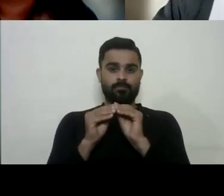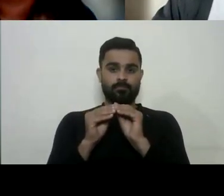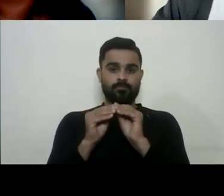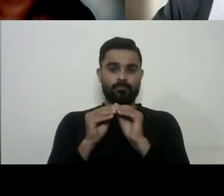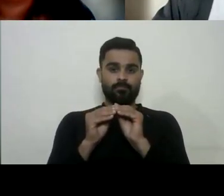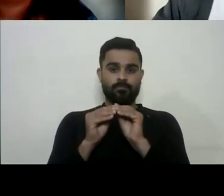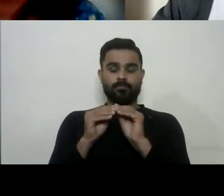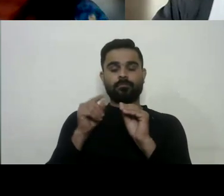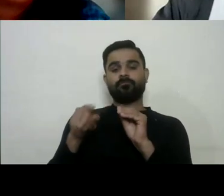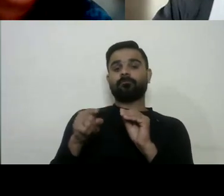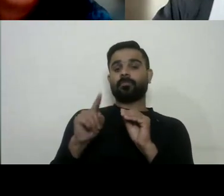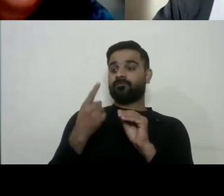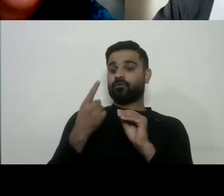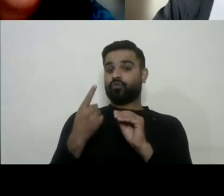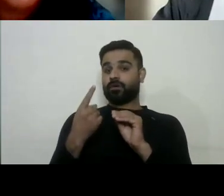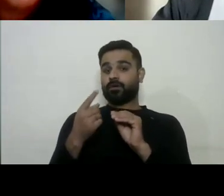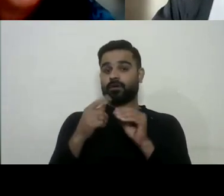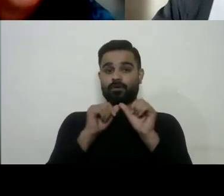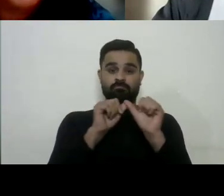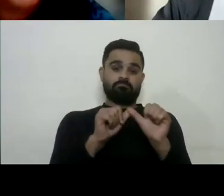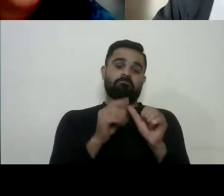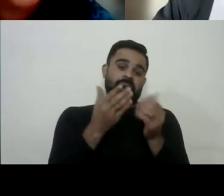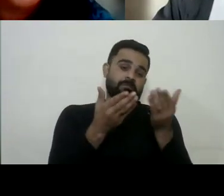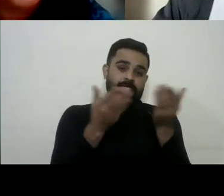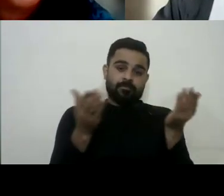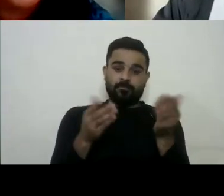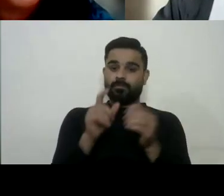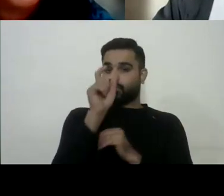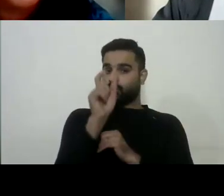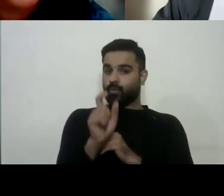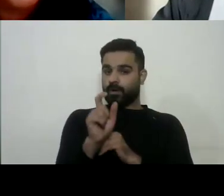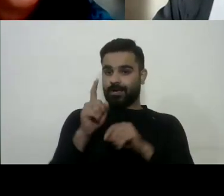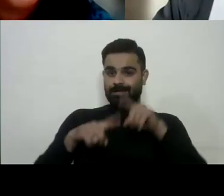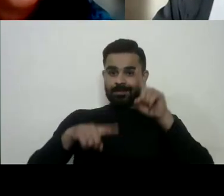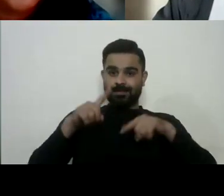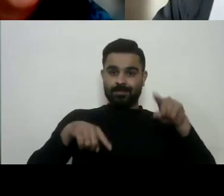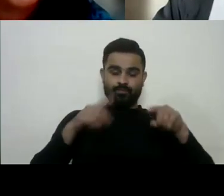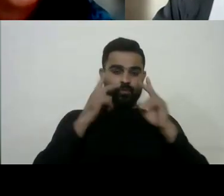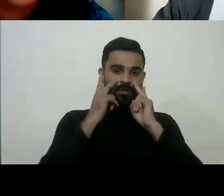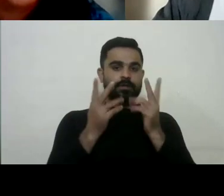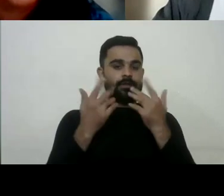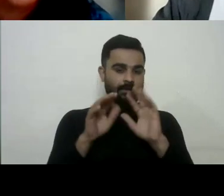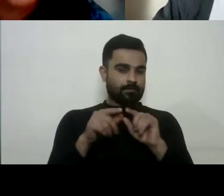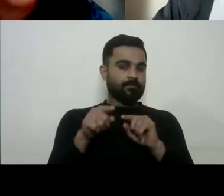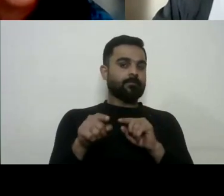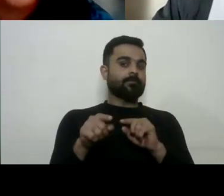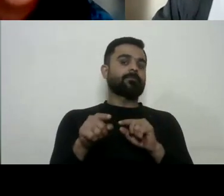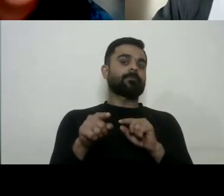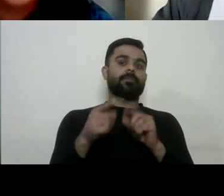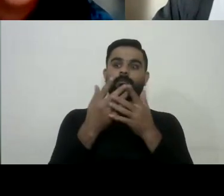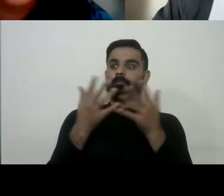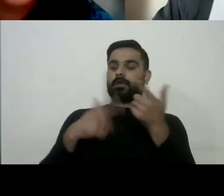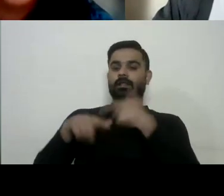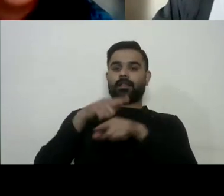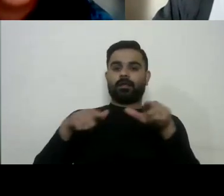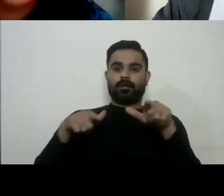Perhaps we'll first let one of you answer this one. In terms of the diversity that we see, that So multilingualism I